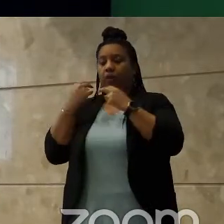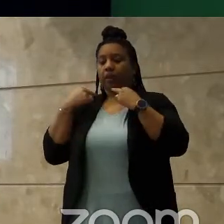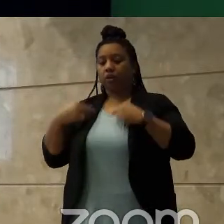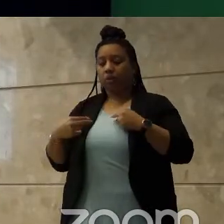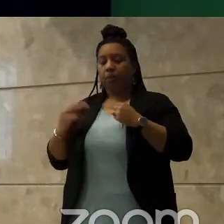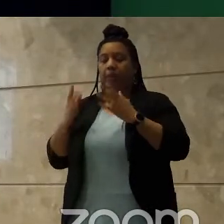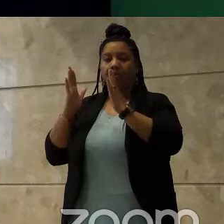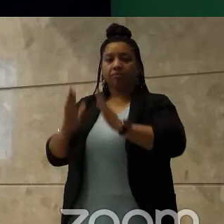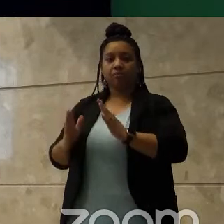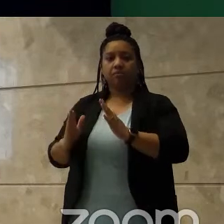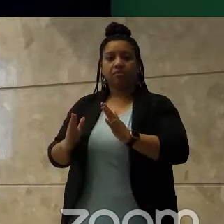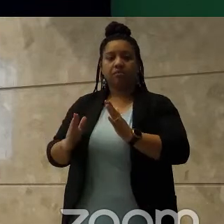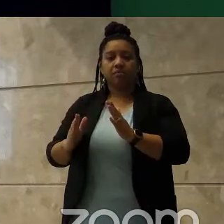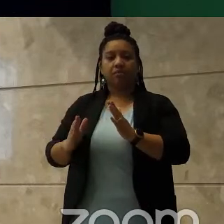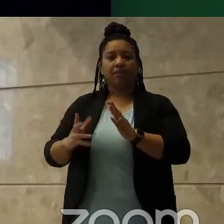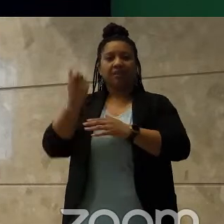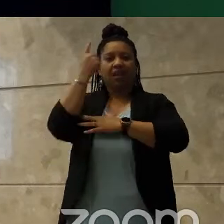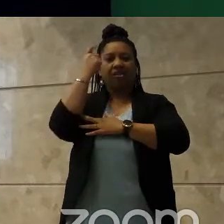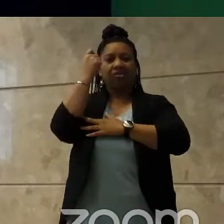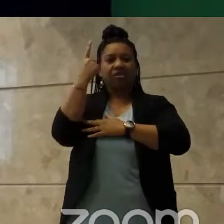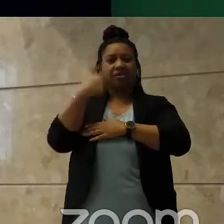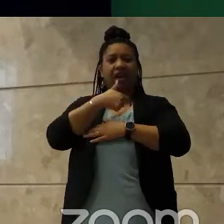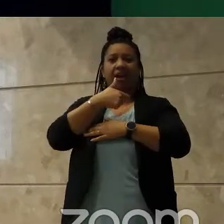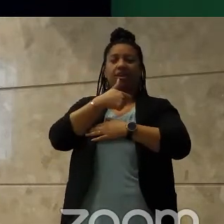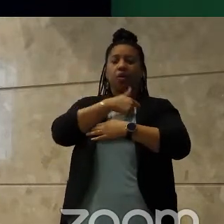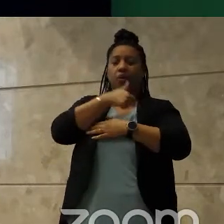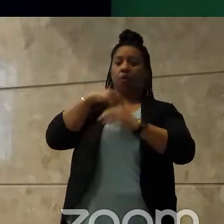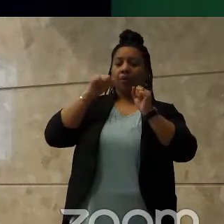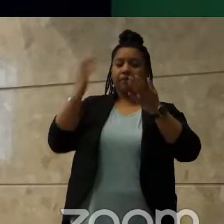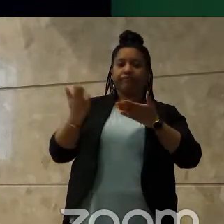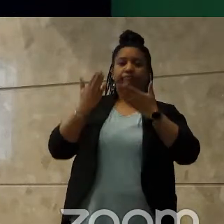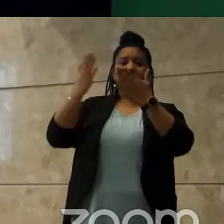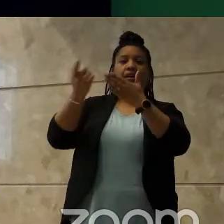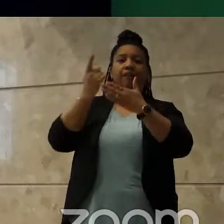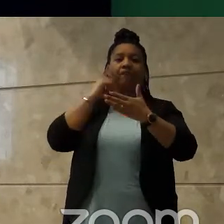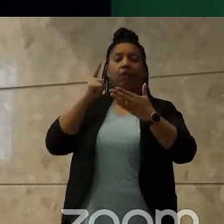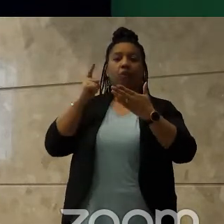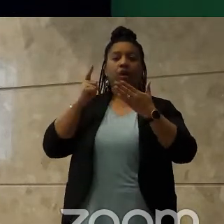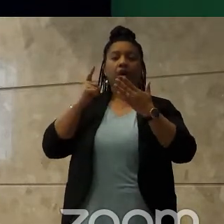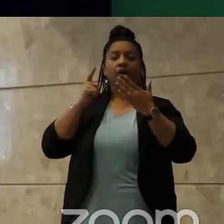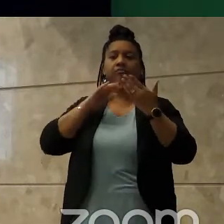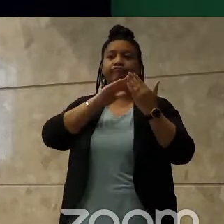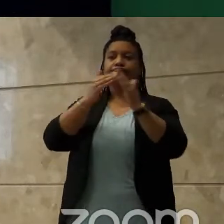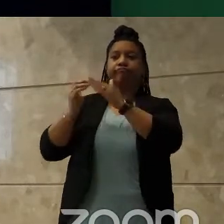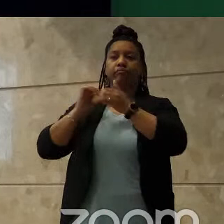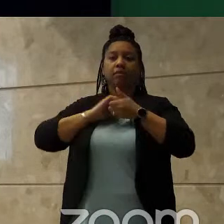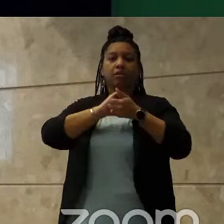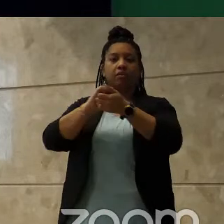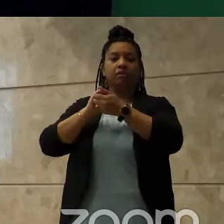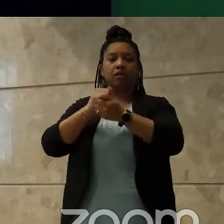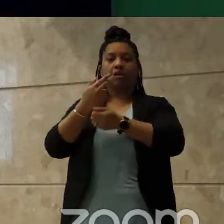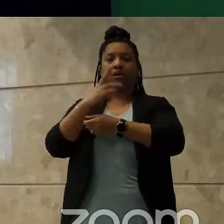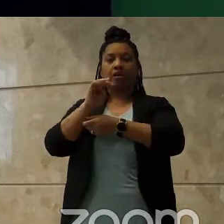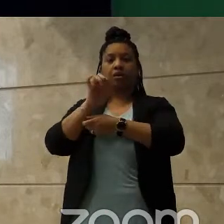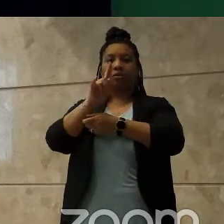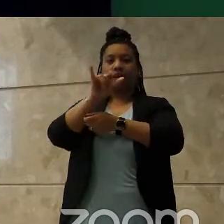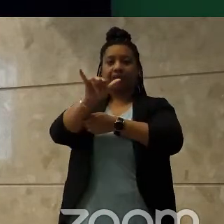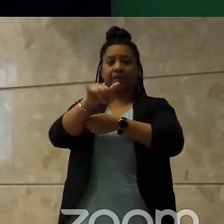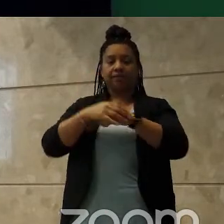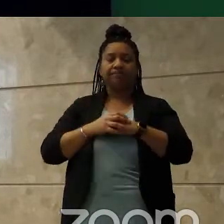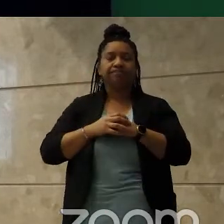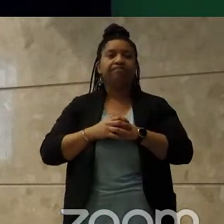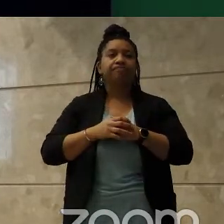understand what we bring to the table in terms of humanity. So I challenge you, Michigan